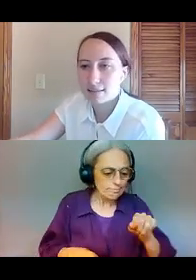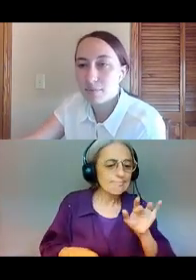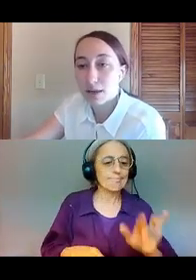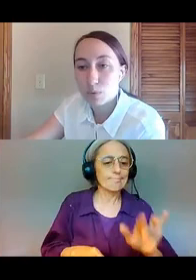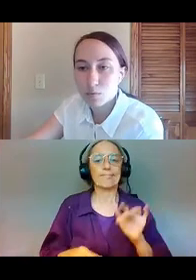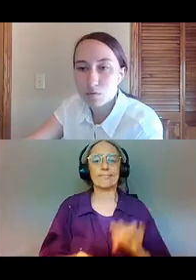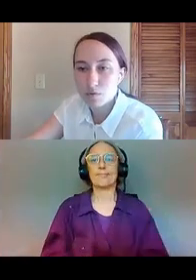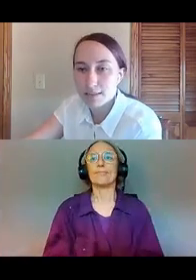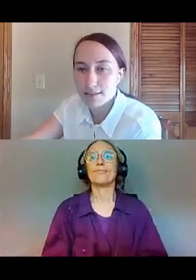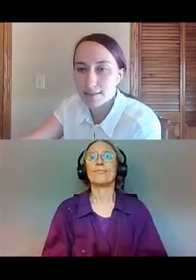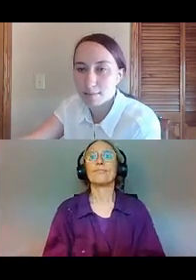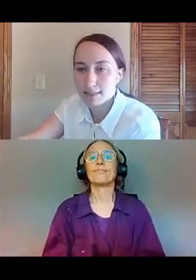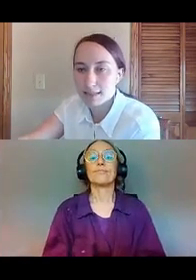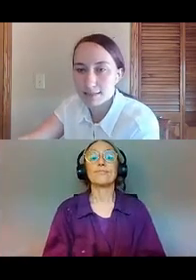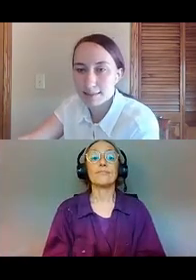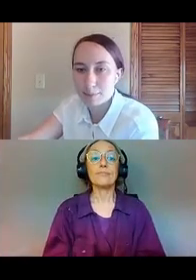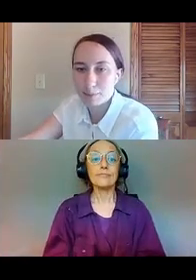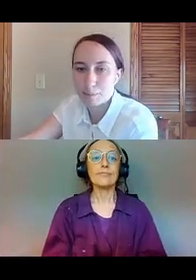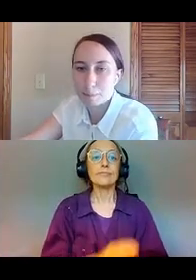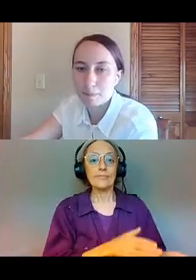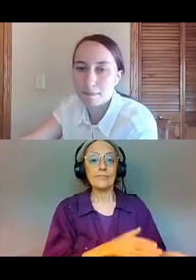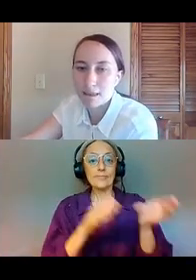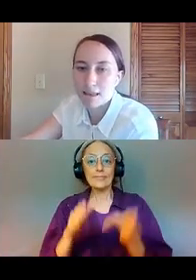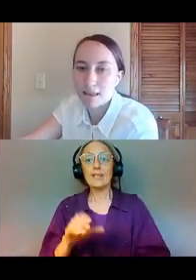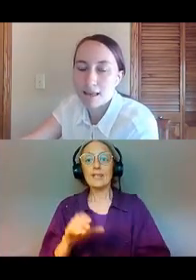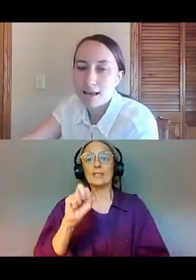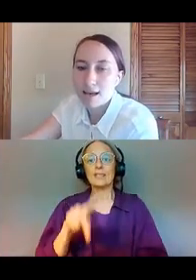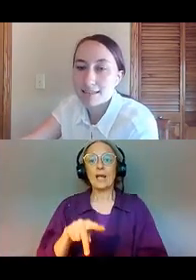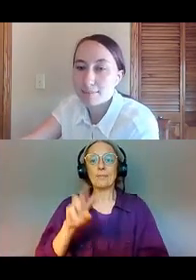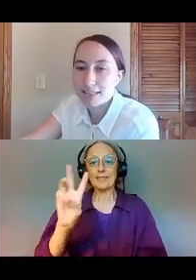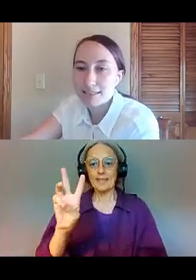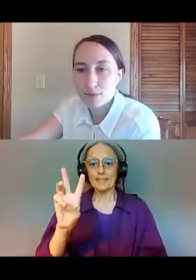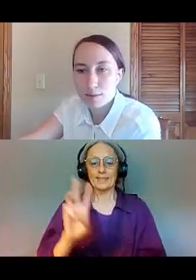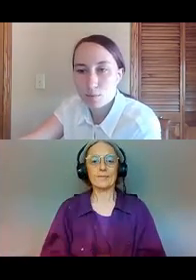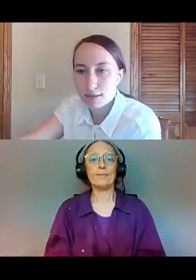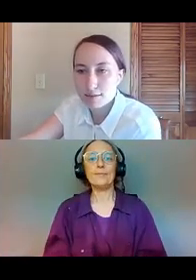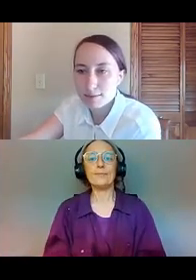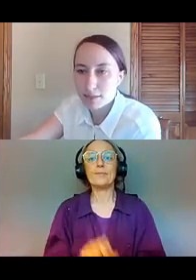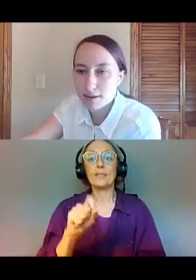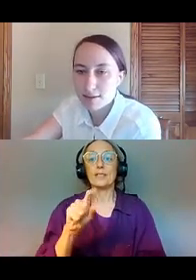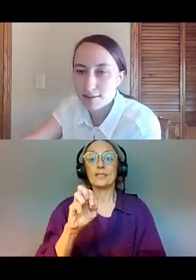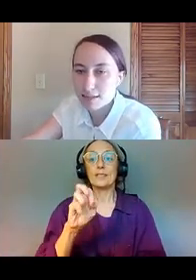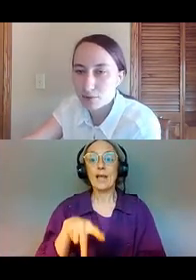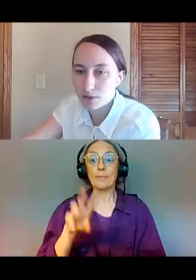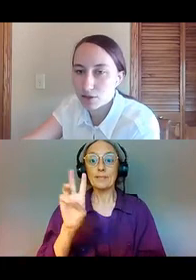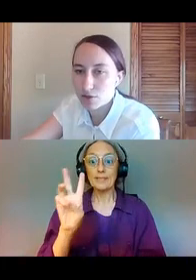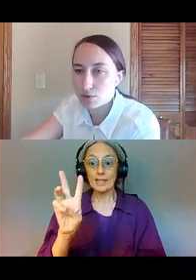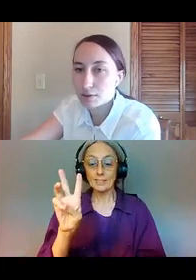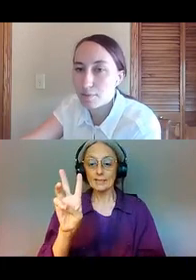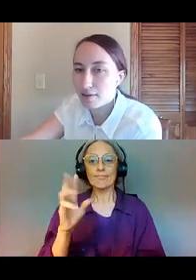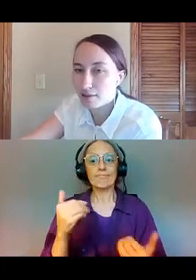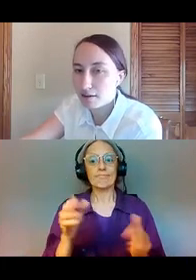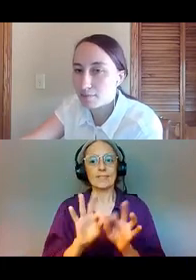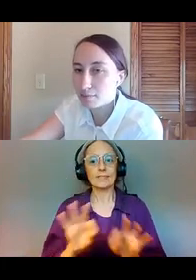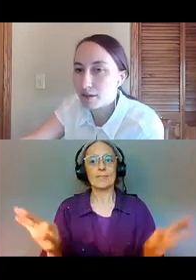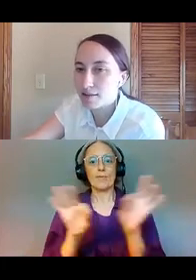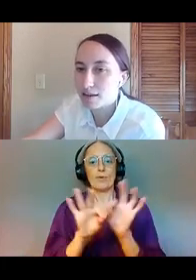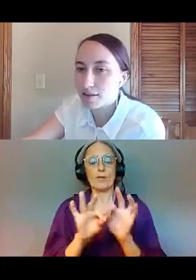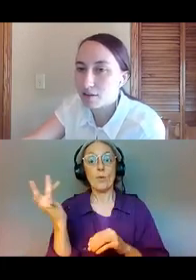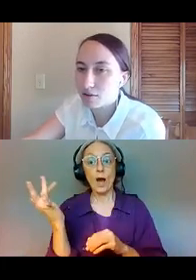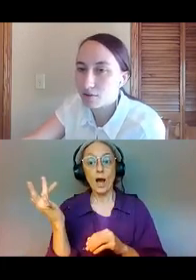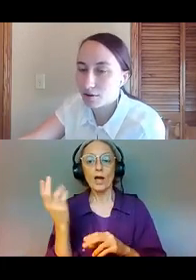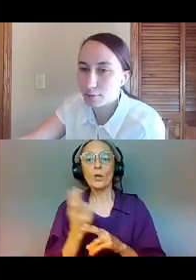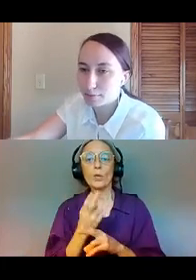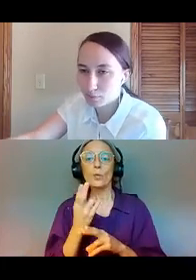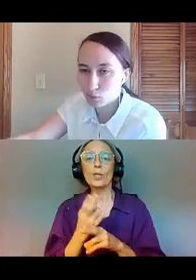And then we can move on to step 6. Step 6 is really important because here we're going to use the method